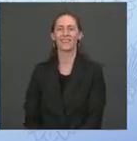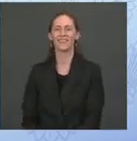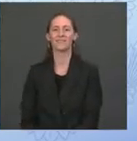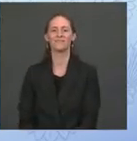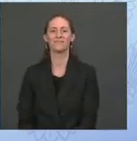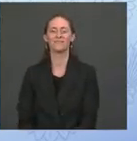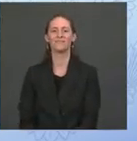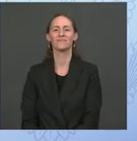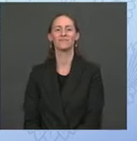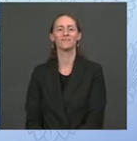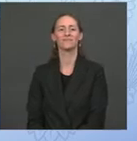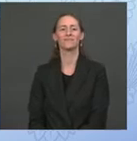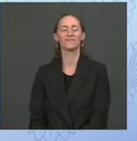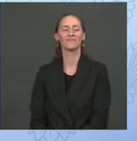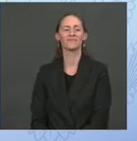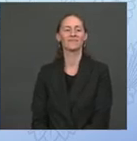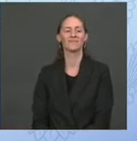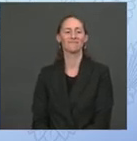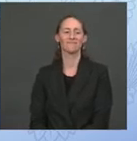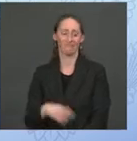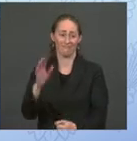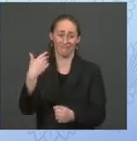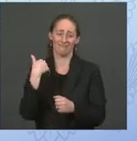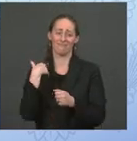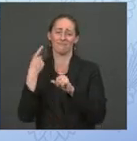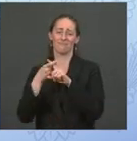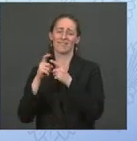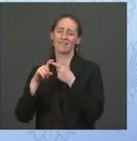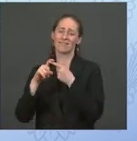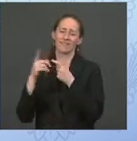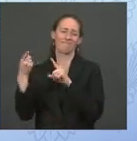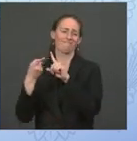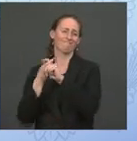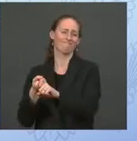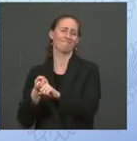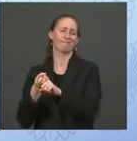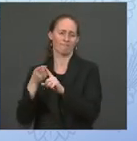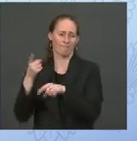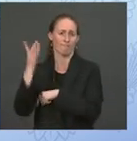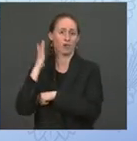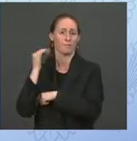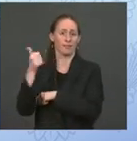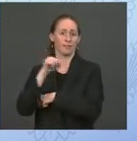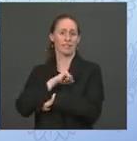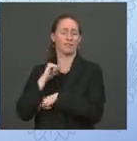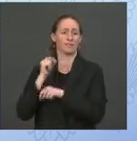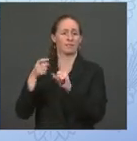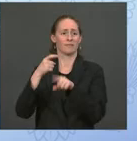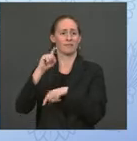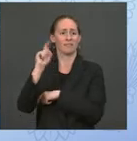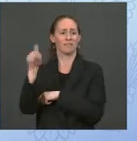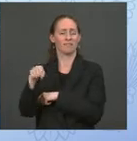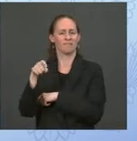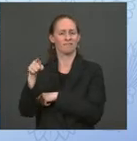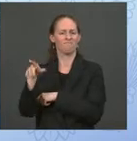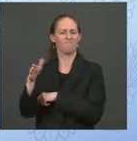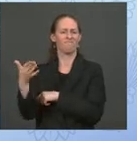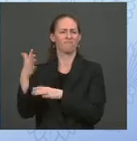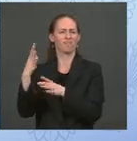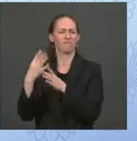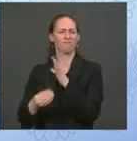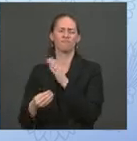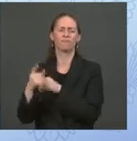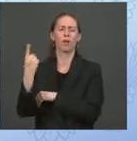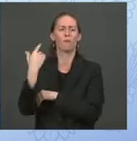Julianas, I had a great friend who was a former senator from Texas and looked at me one day. He's passed away now, and he said, Joe, you'll never